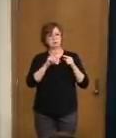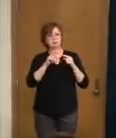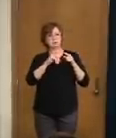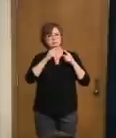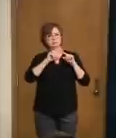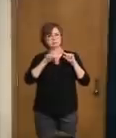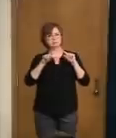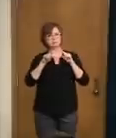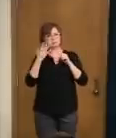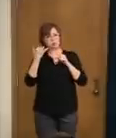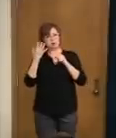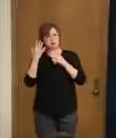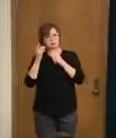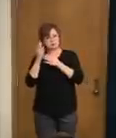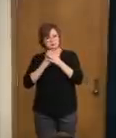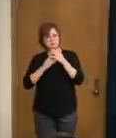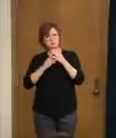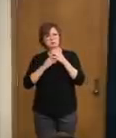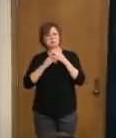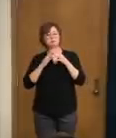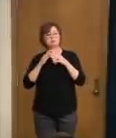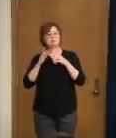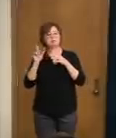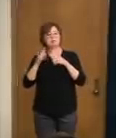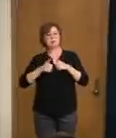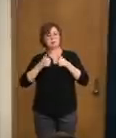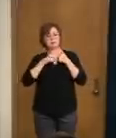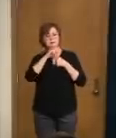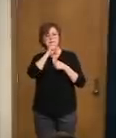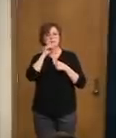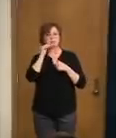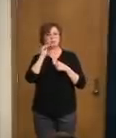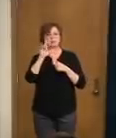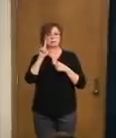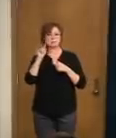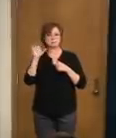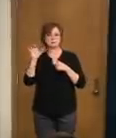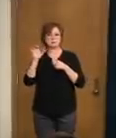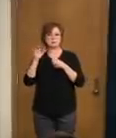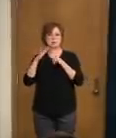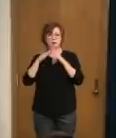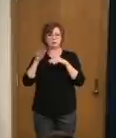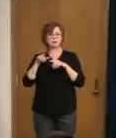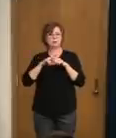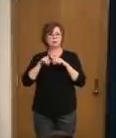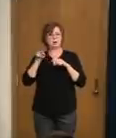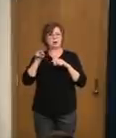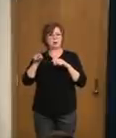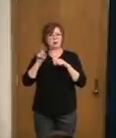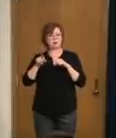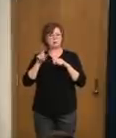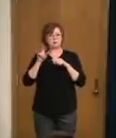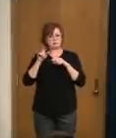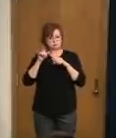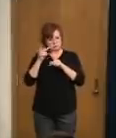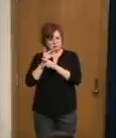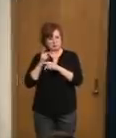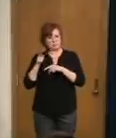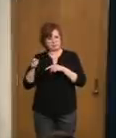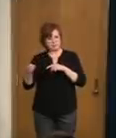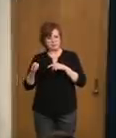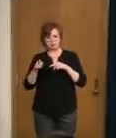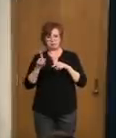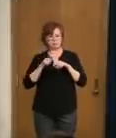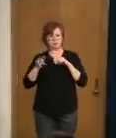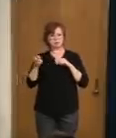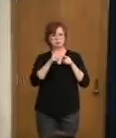older. So, and again, the 80 plus is not accurately captured, because in many cases, individuals may continue to be cared